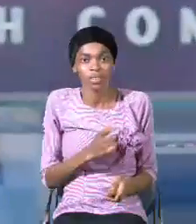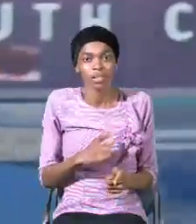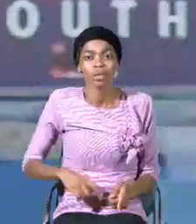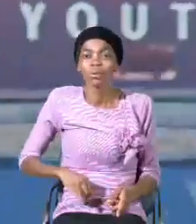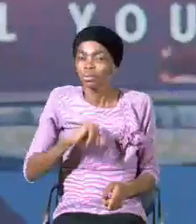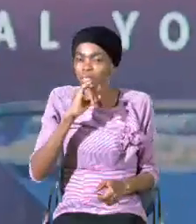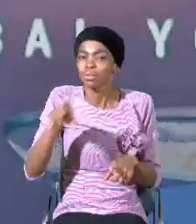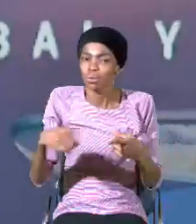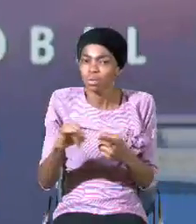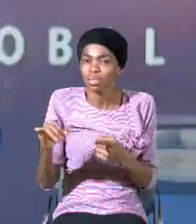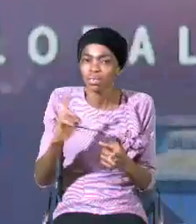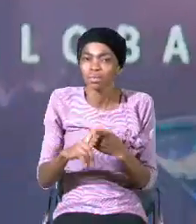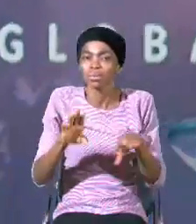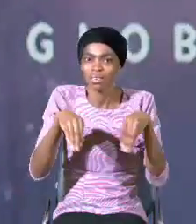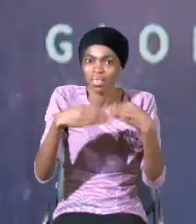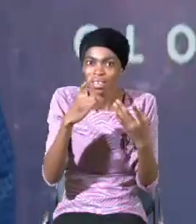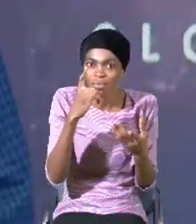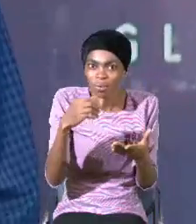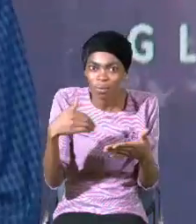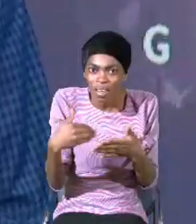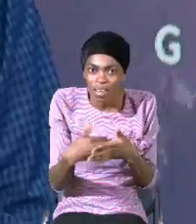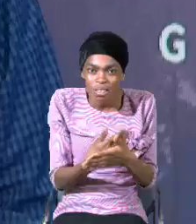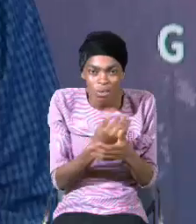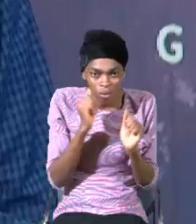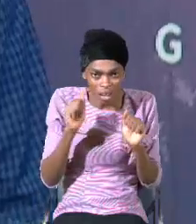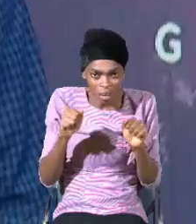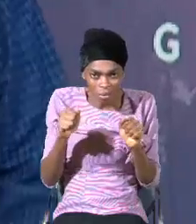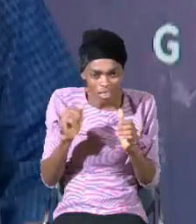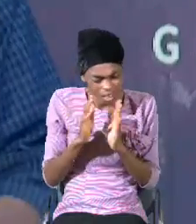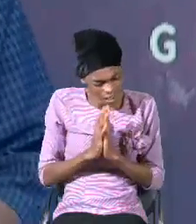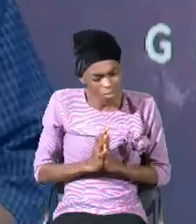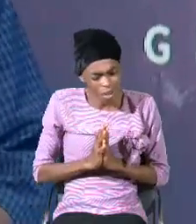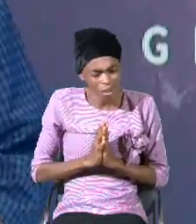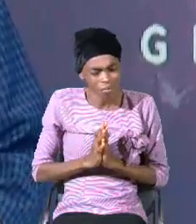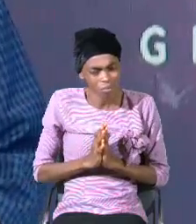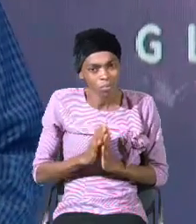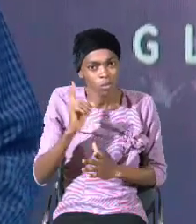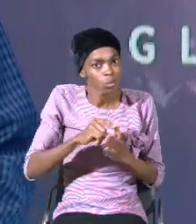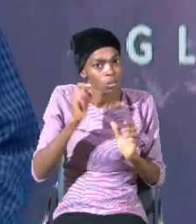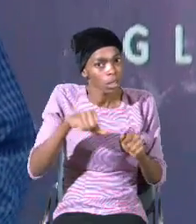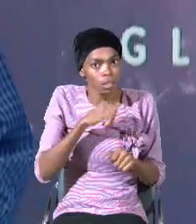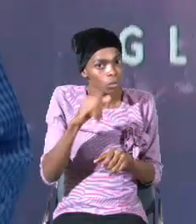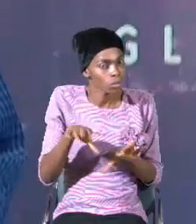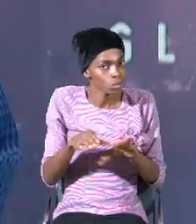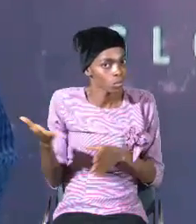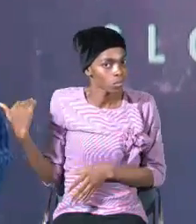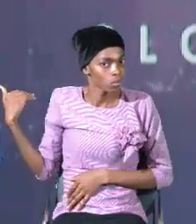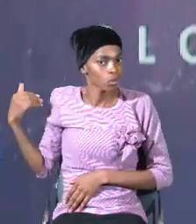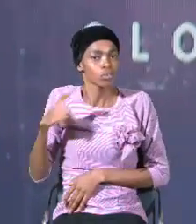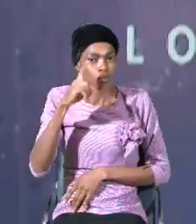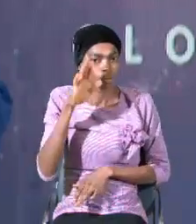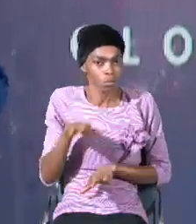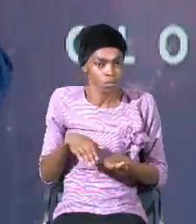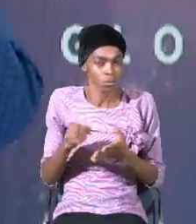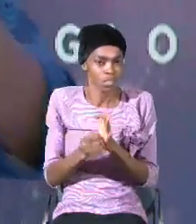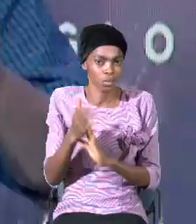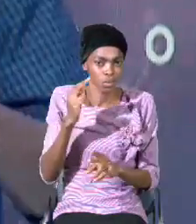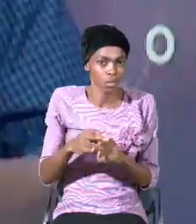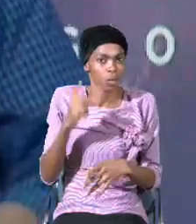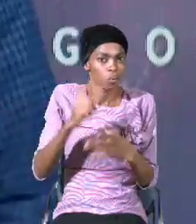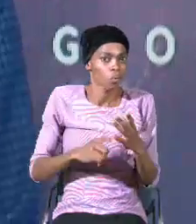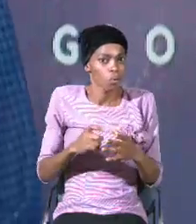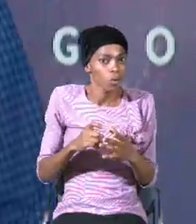give you a new ability. What you couldn't do before, you will do. He's going to give